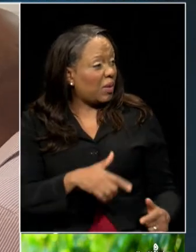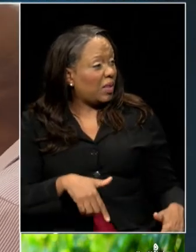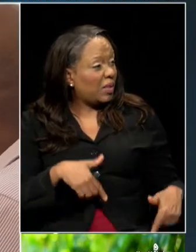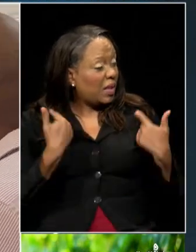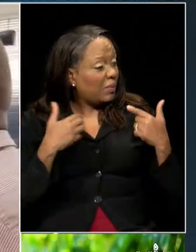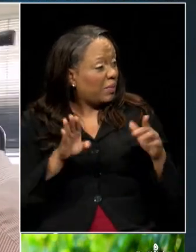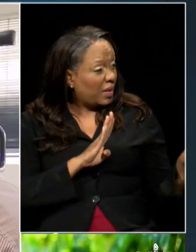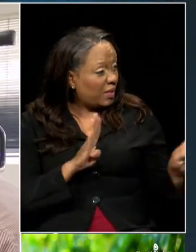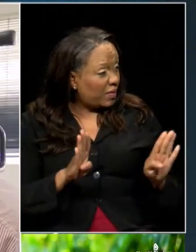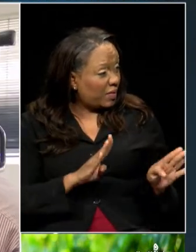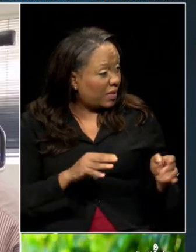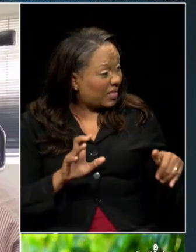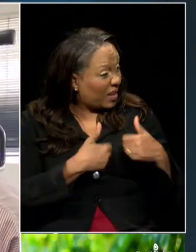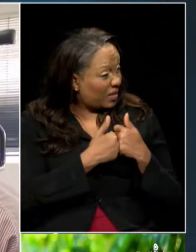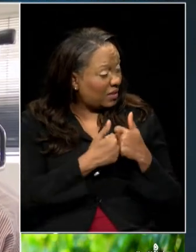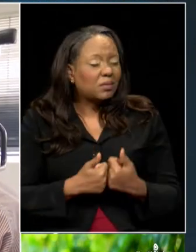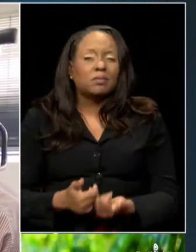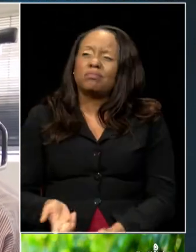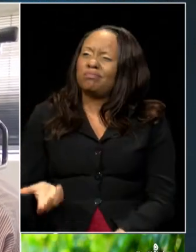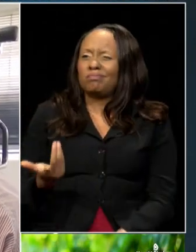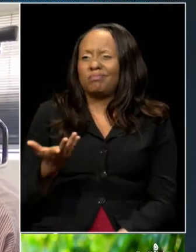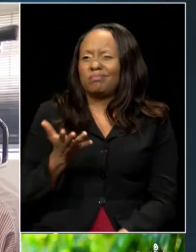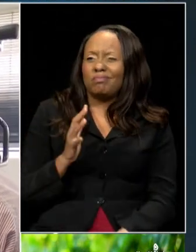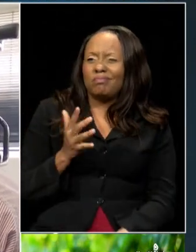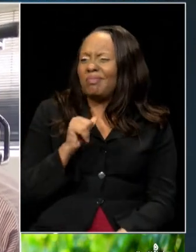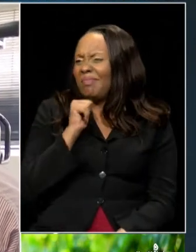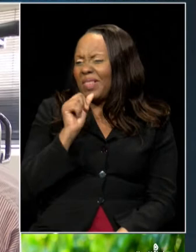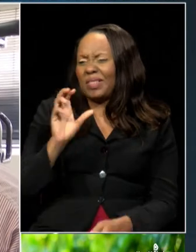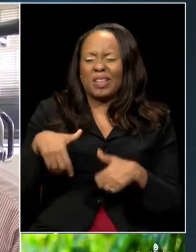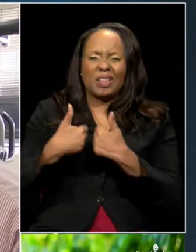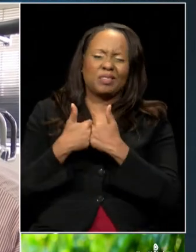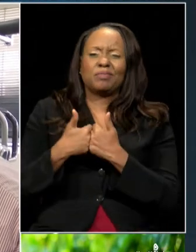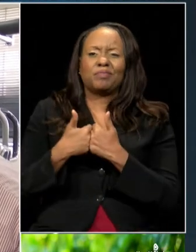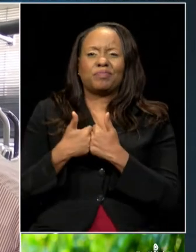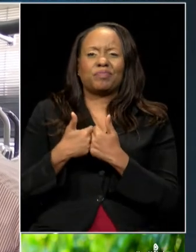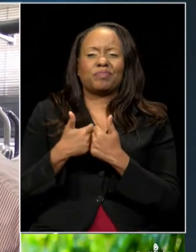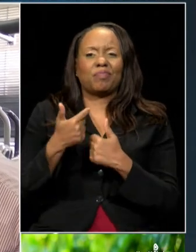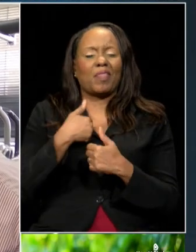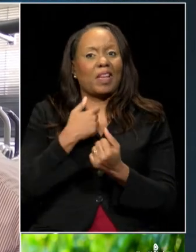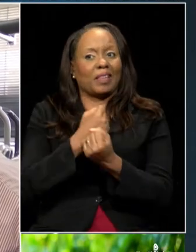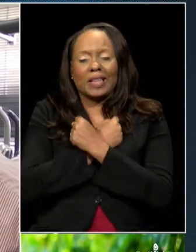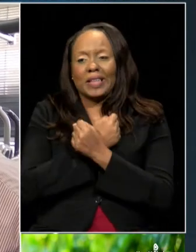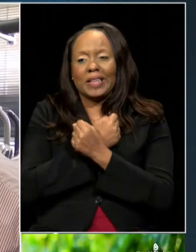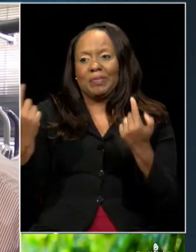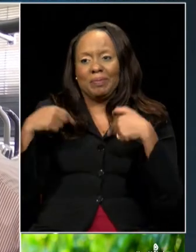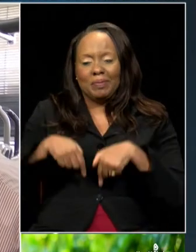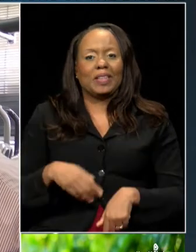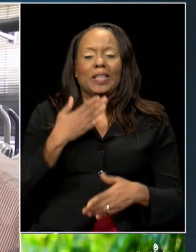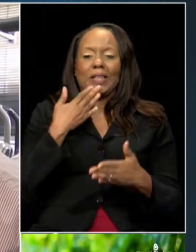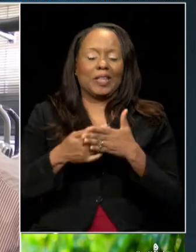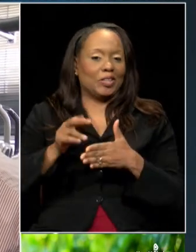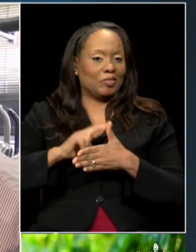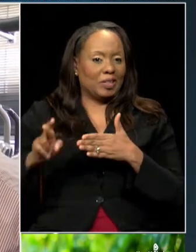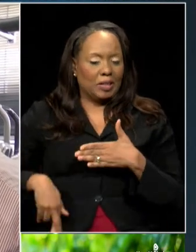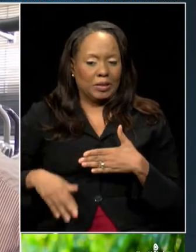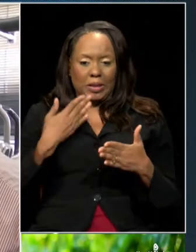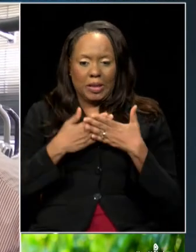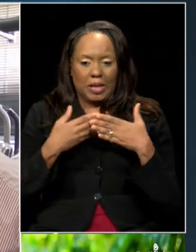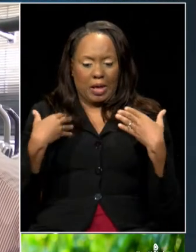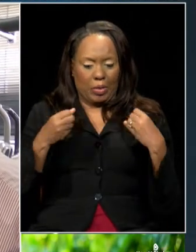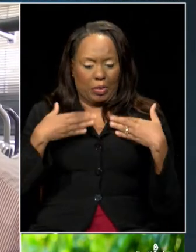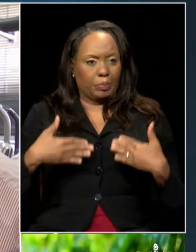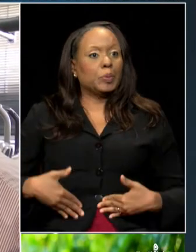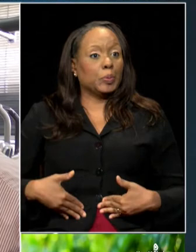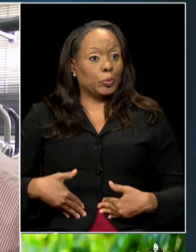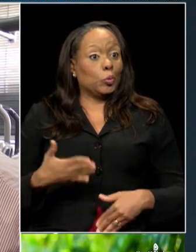isn't challenging, actually. I love coming because of the results that I have been getting since I started,